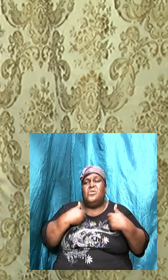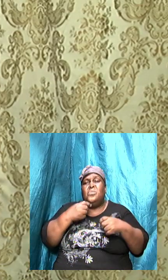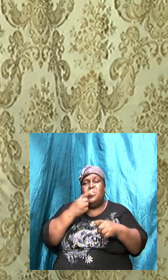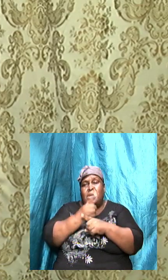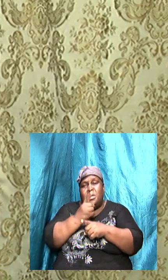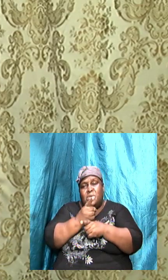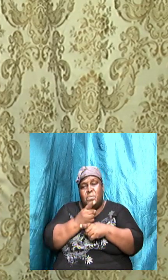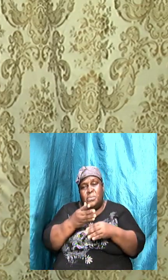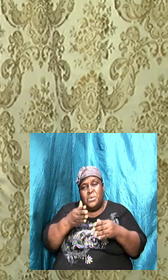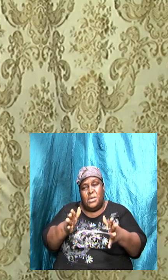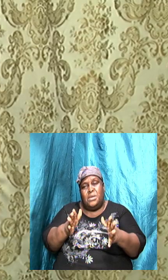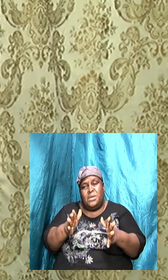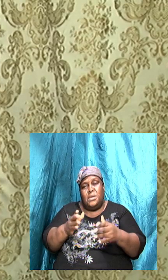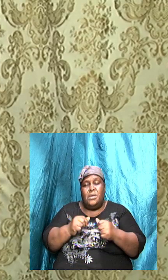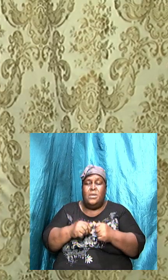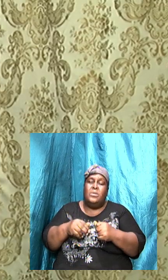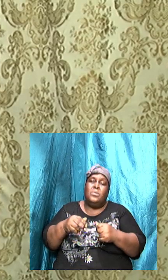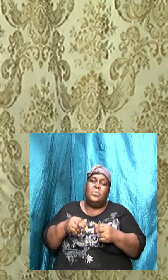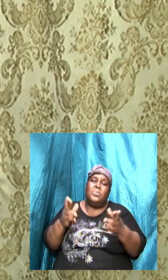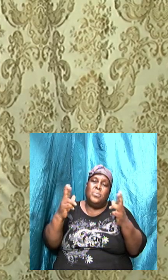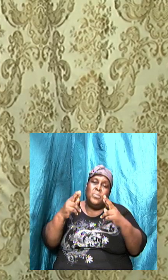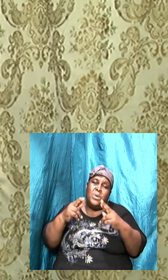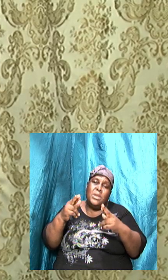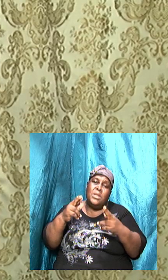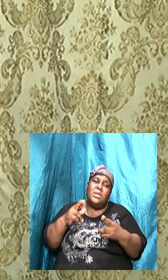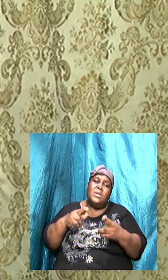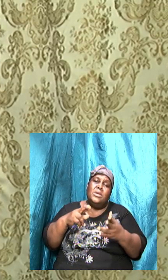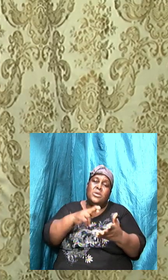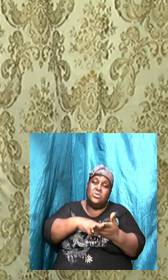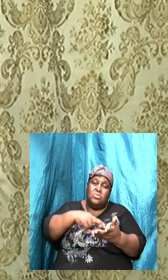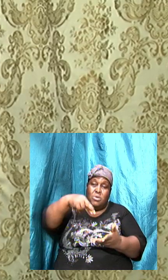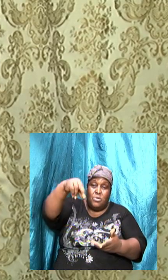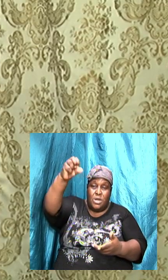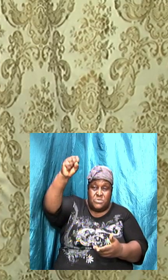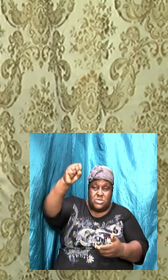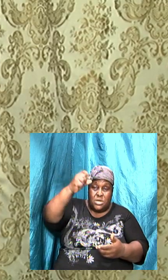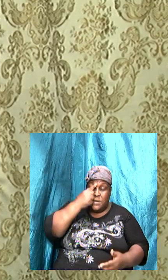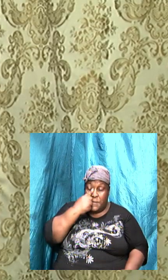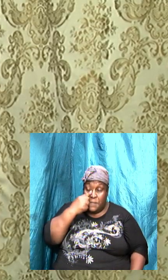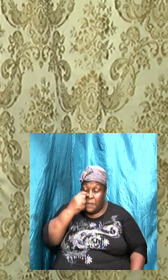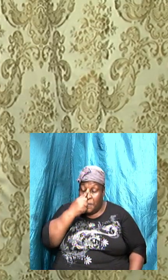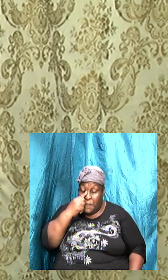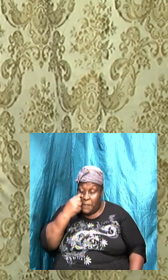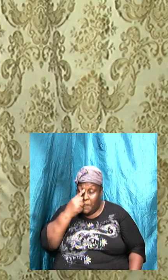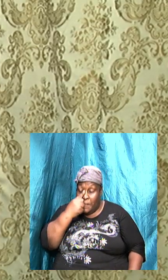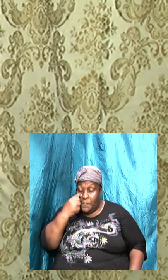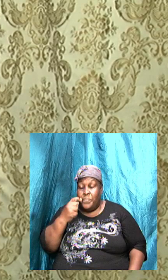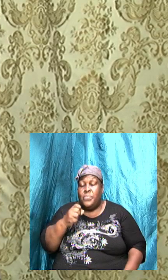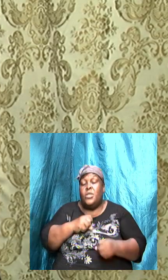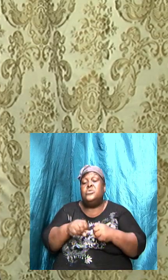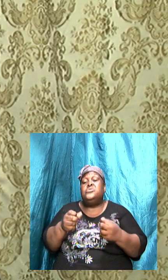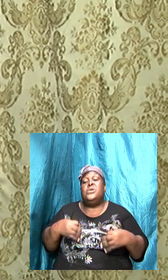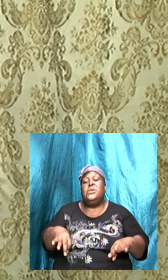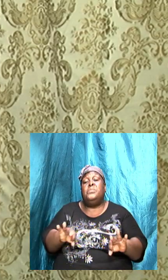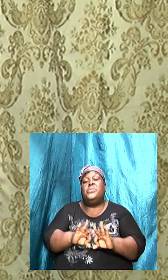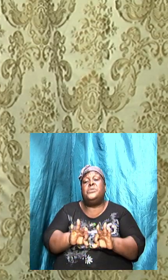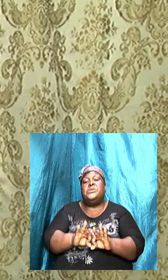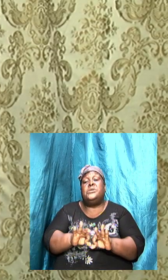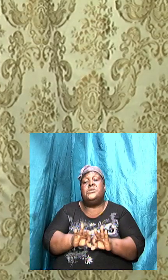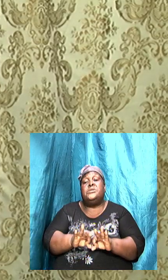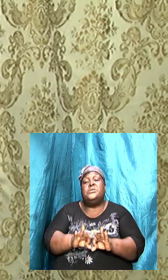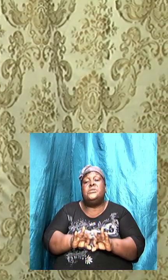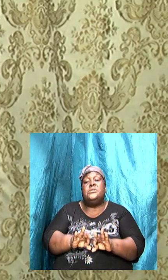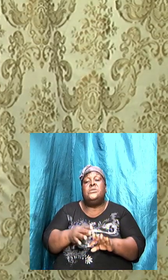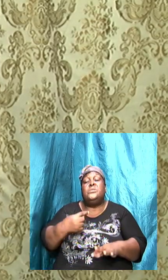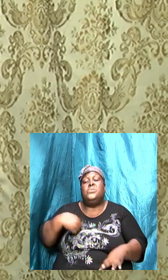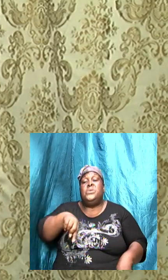ready to leave in the twinkling of an eye. And so it is important, brothers and sisters,